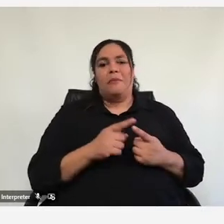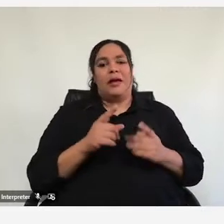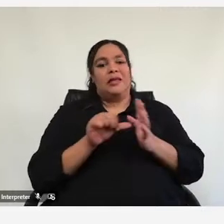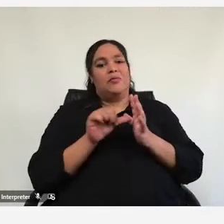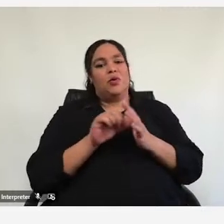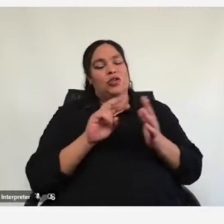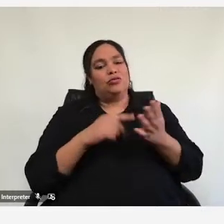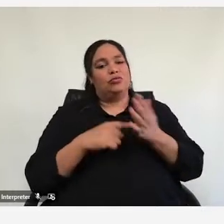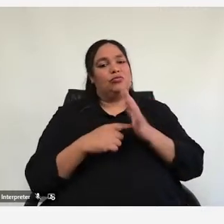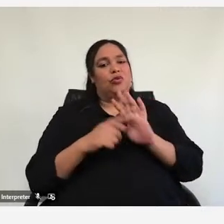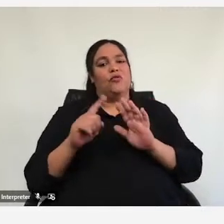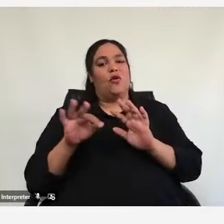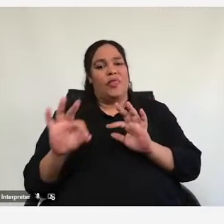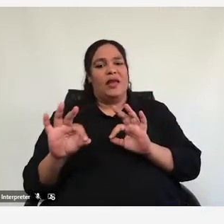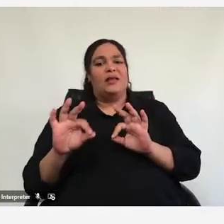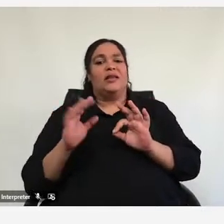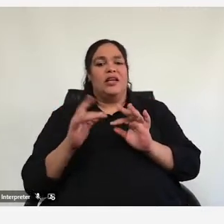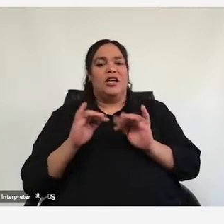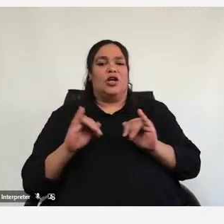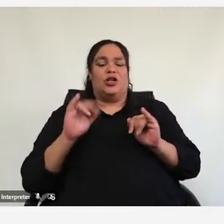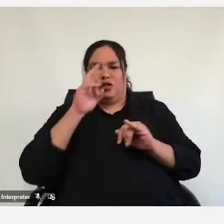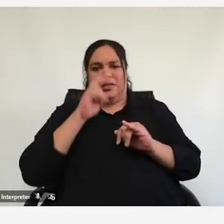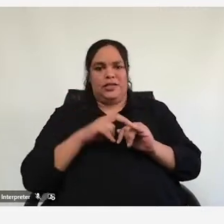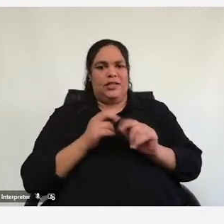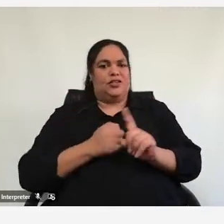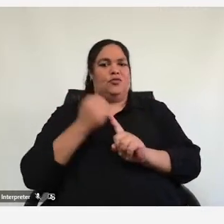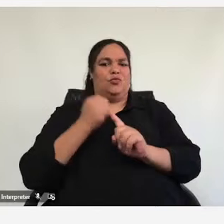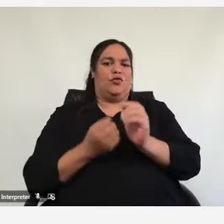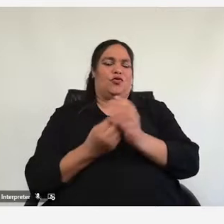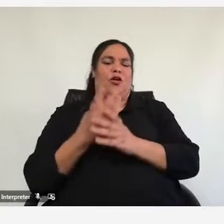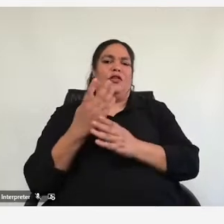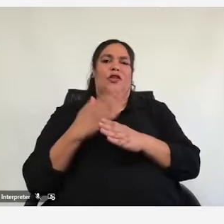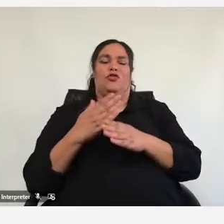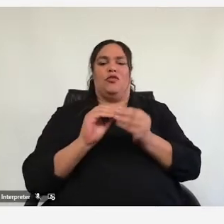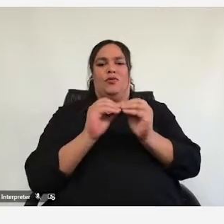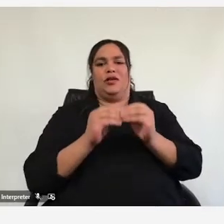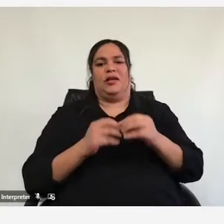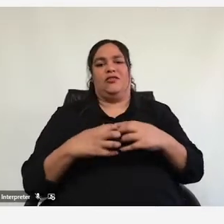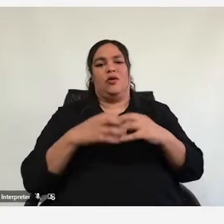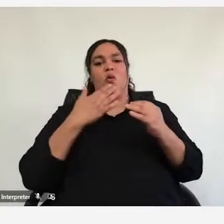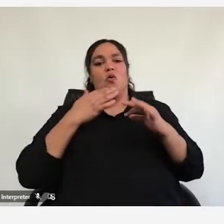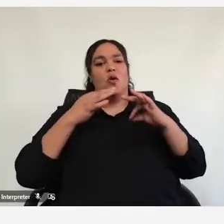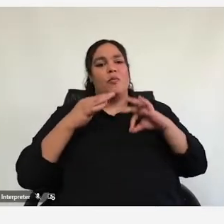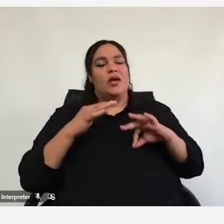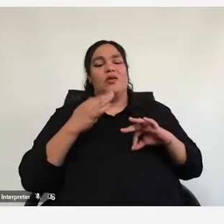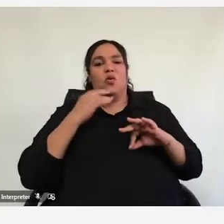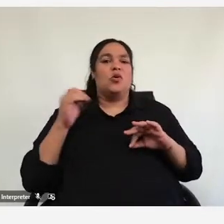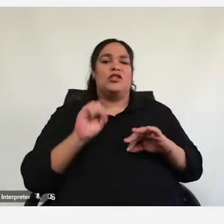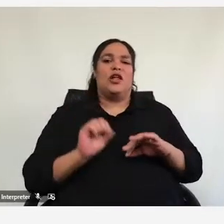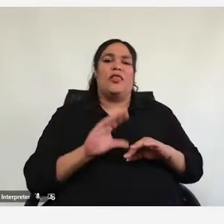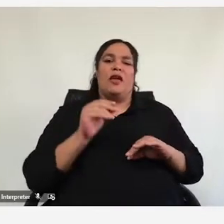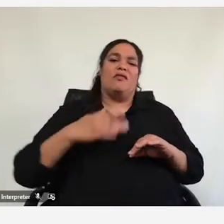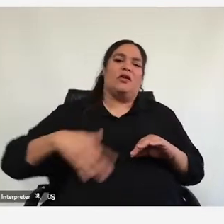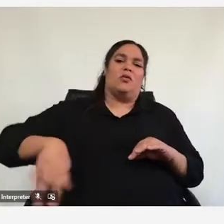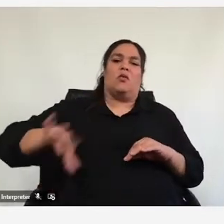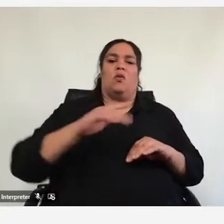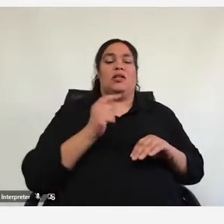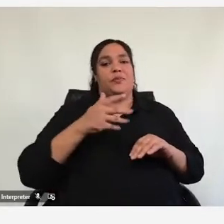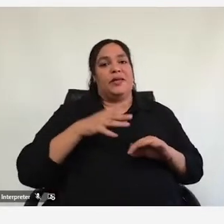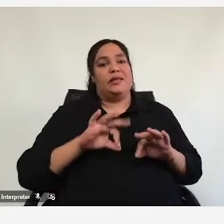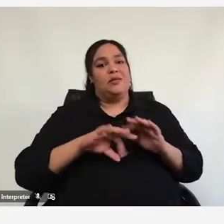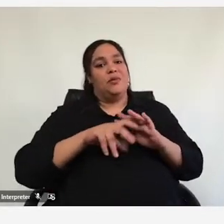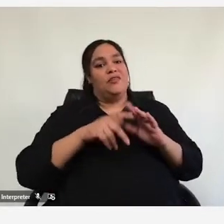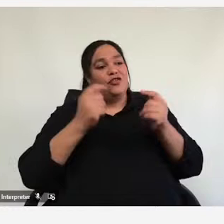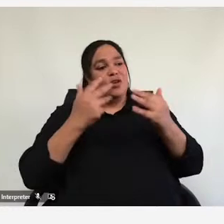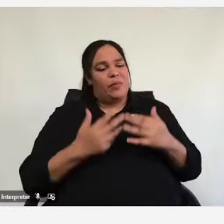revision of the PES formula is urgently needed to drive growth and job creation, which benefits all South Africans. Speaker, this provincial